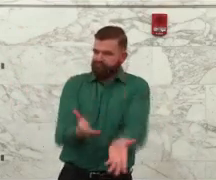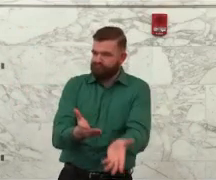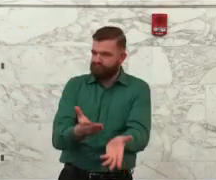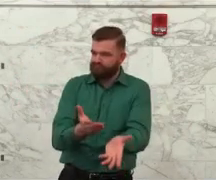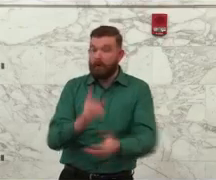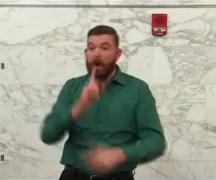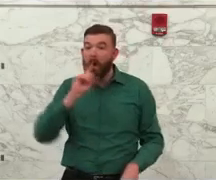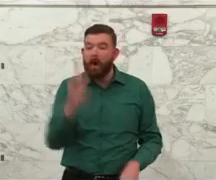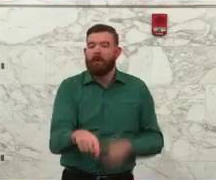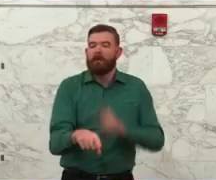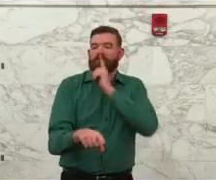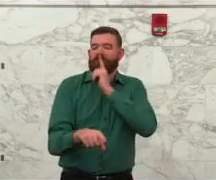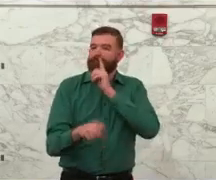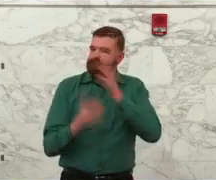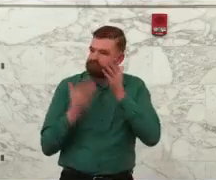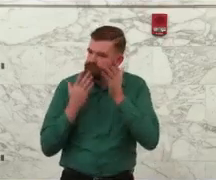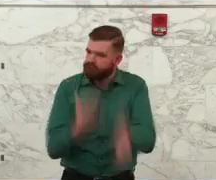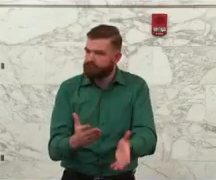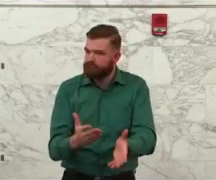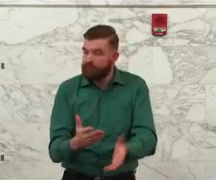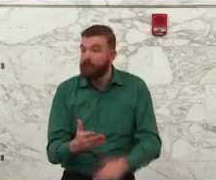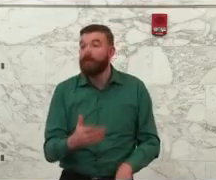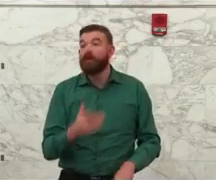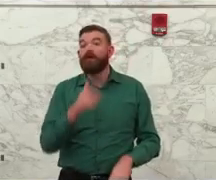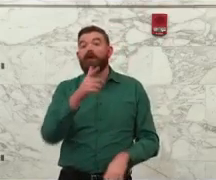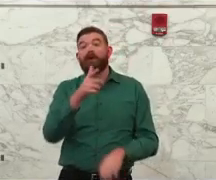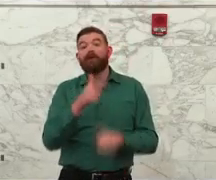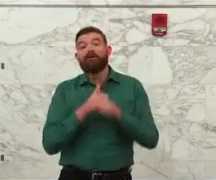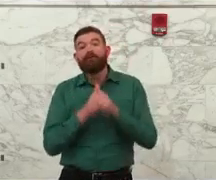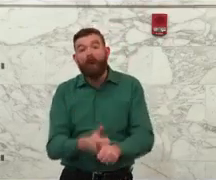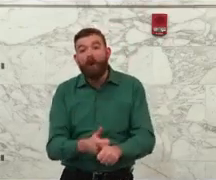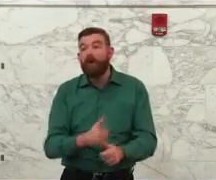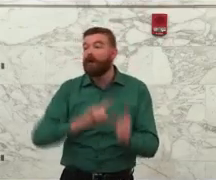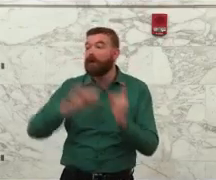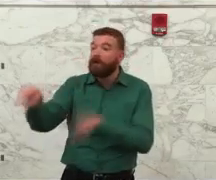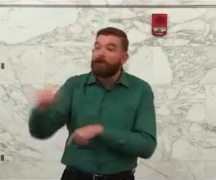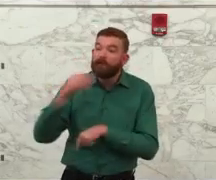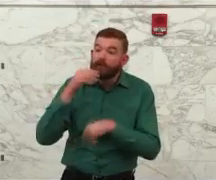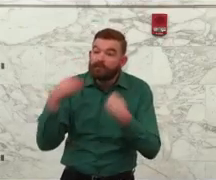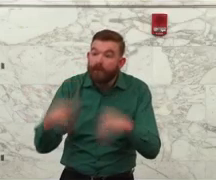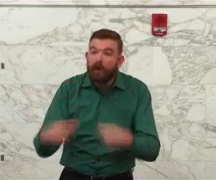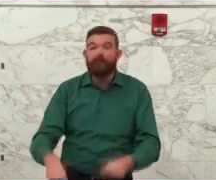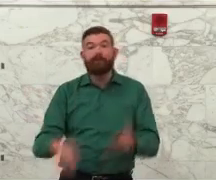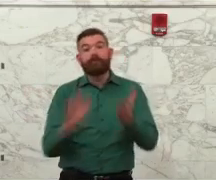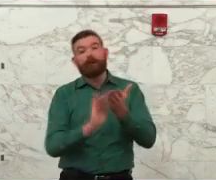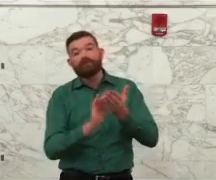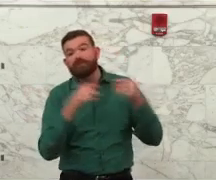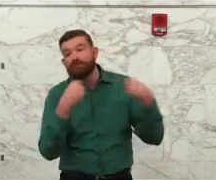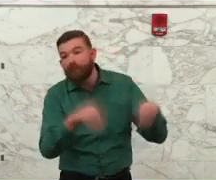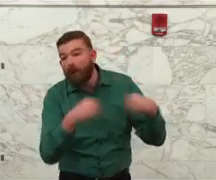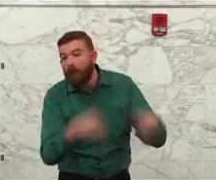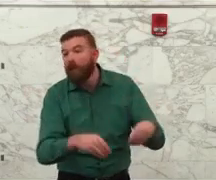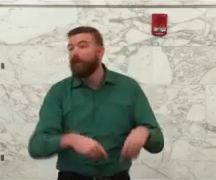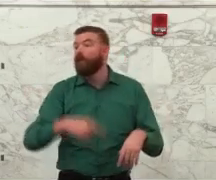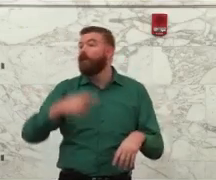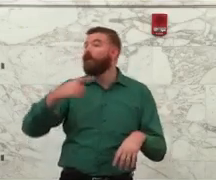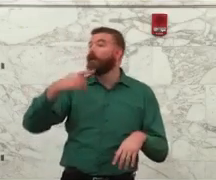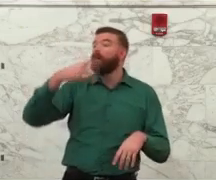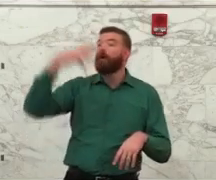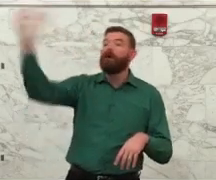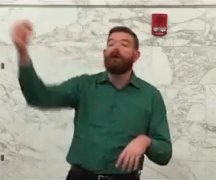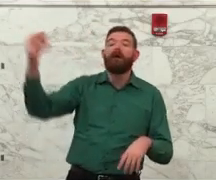you're not doing what I just said and going to a grocery store or a pharmacy or taking in some fresh air at all